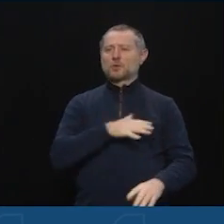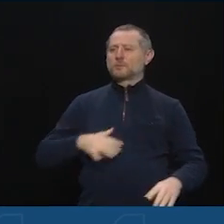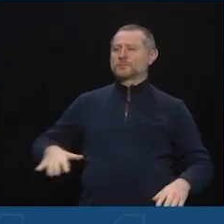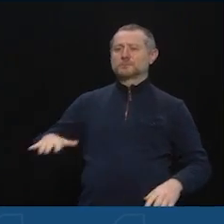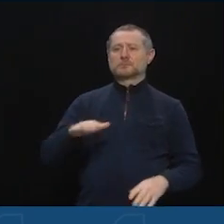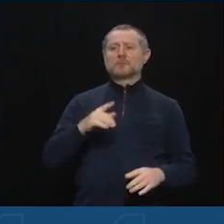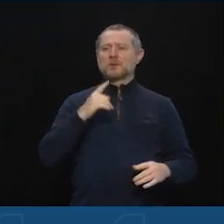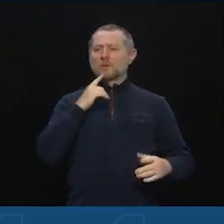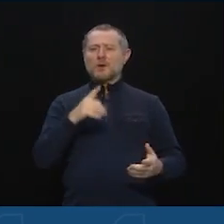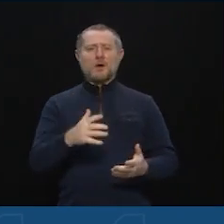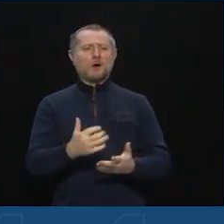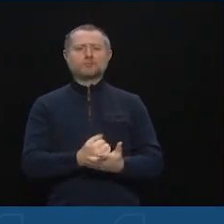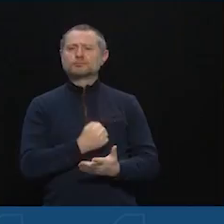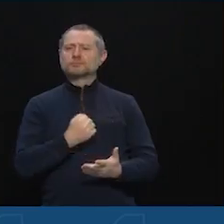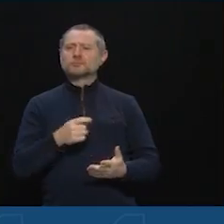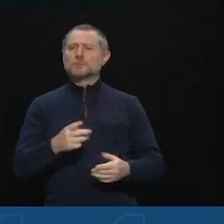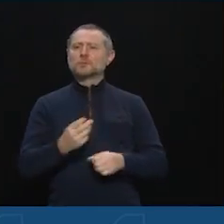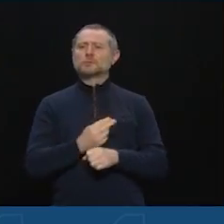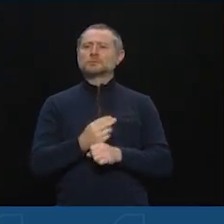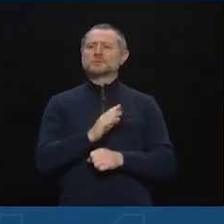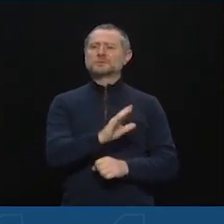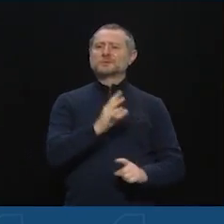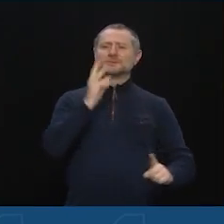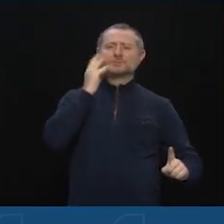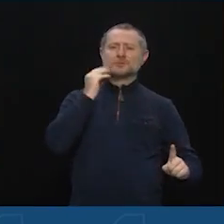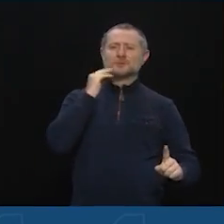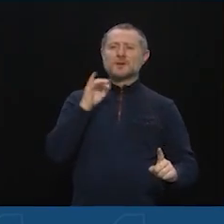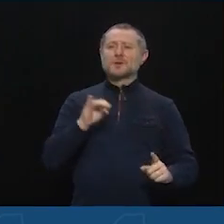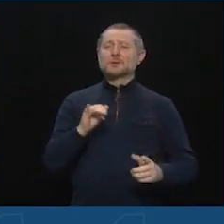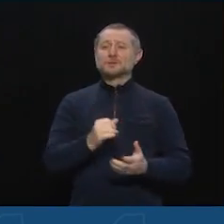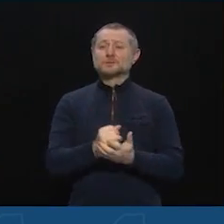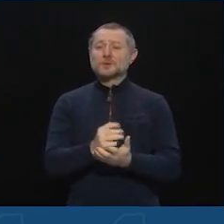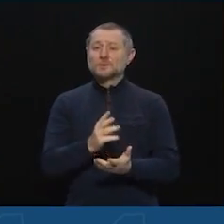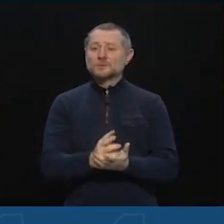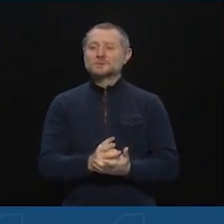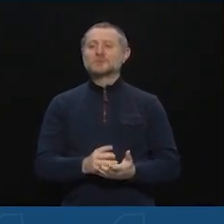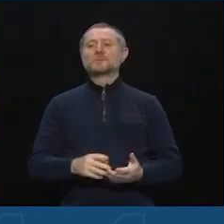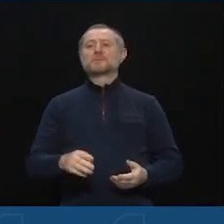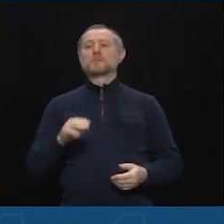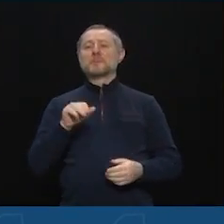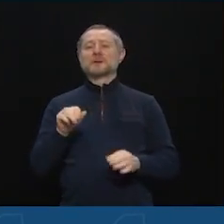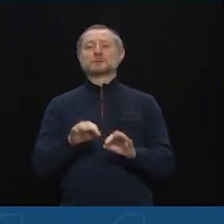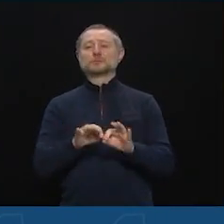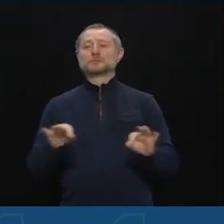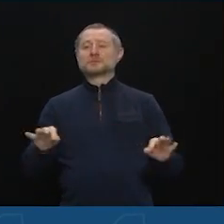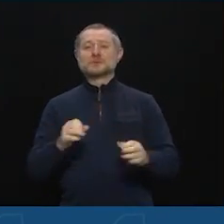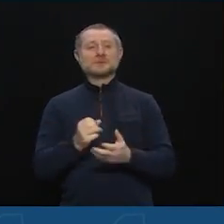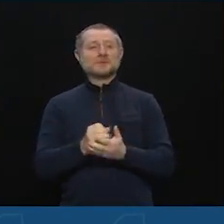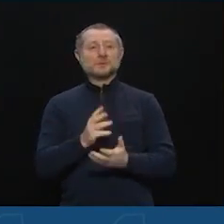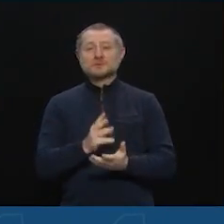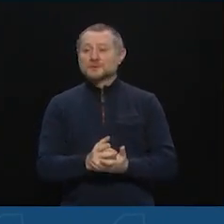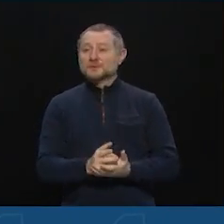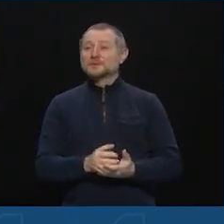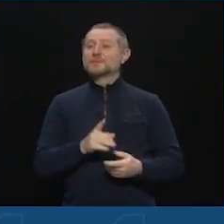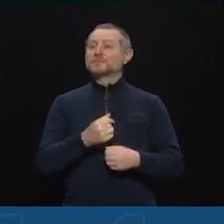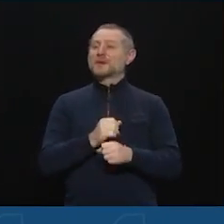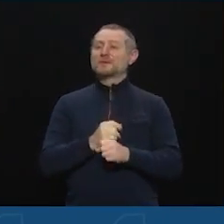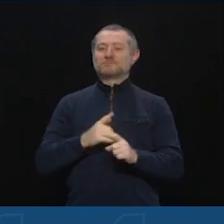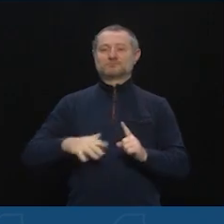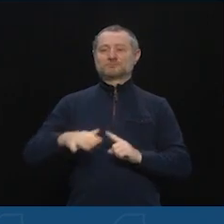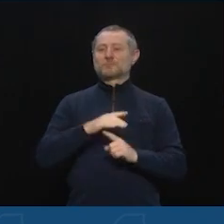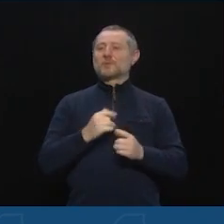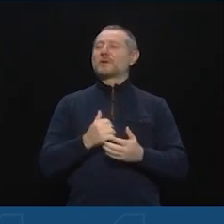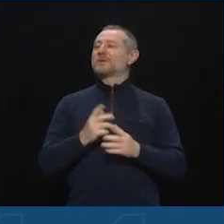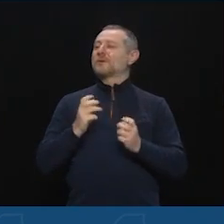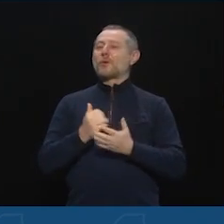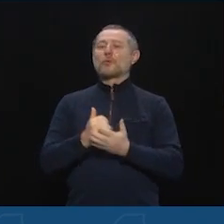using your experience as a social worker, a master's degree in social work, to create an experience known as therapy to